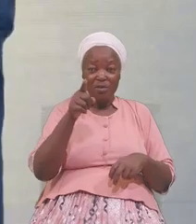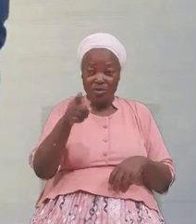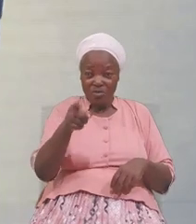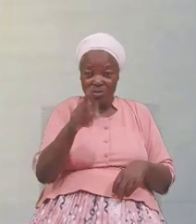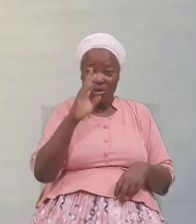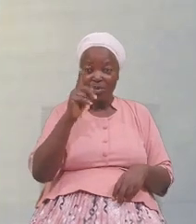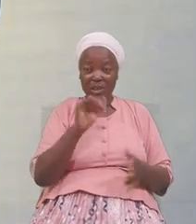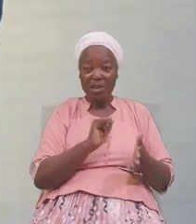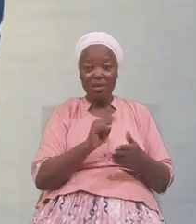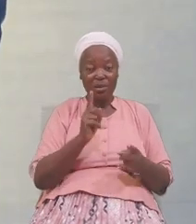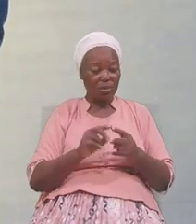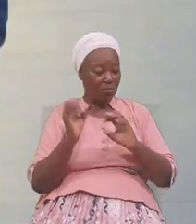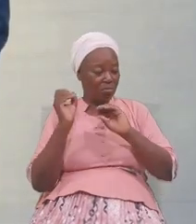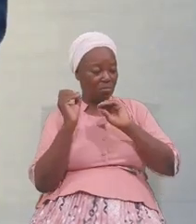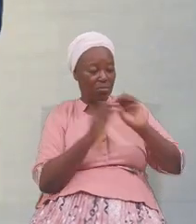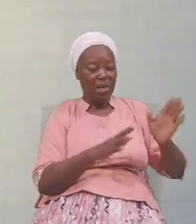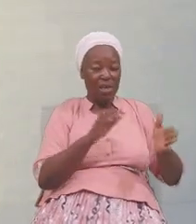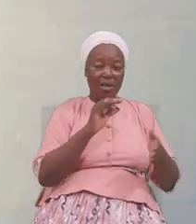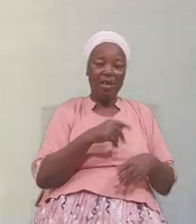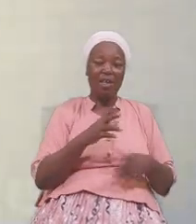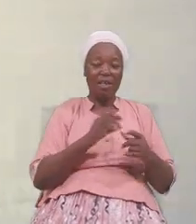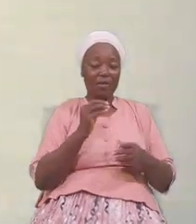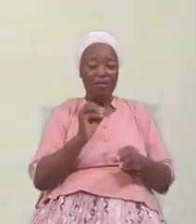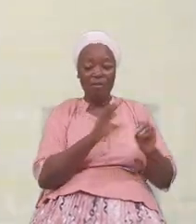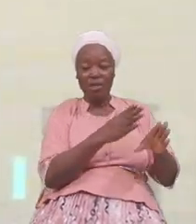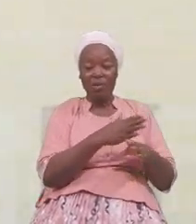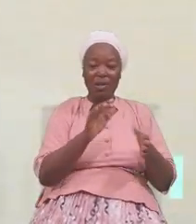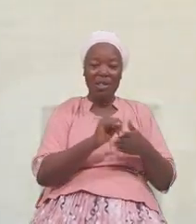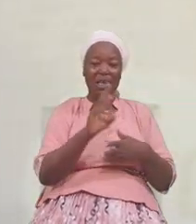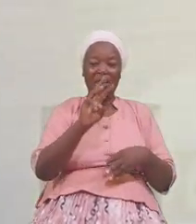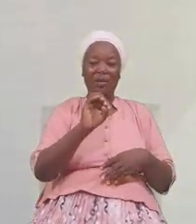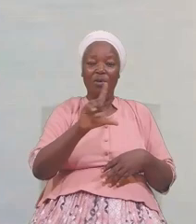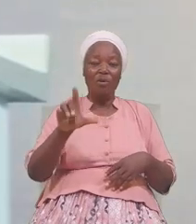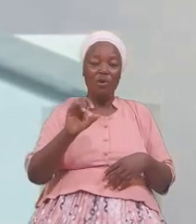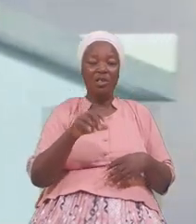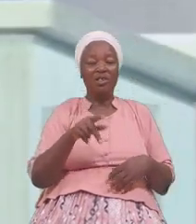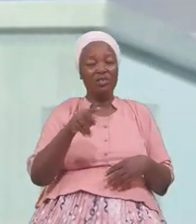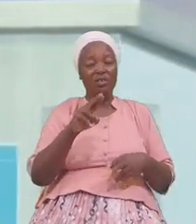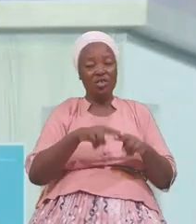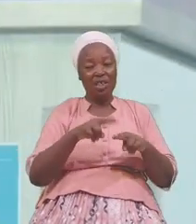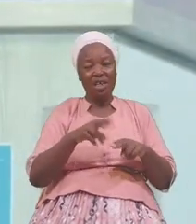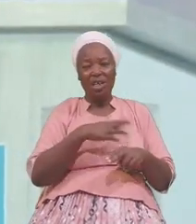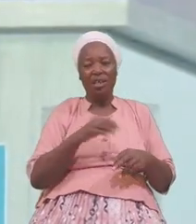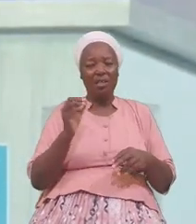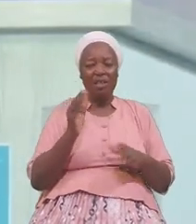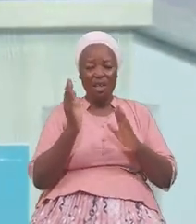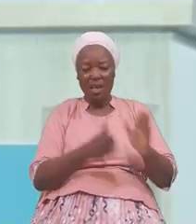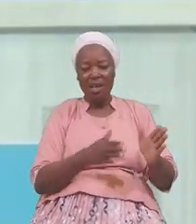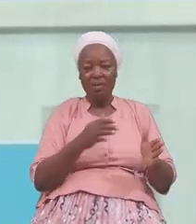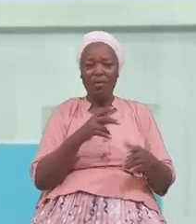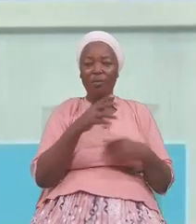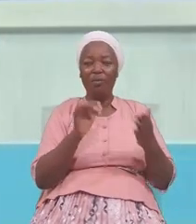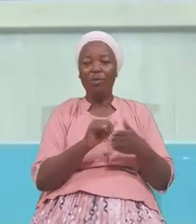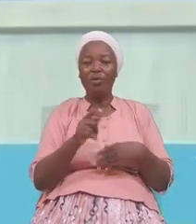to let go of the wheelchair, let go of the crutches, let go of the